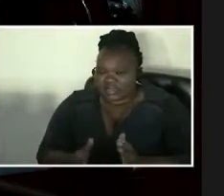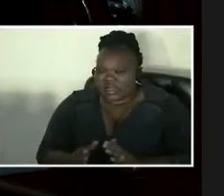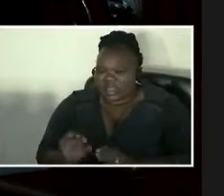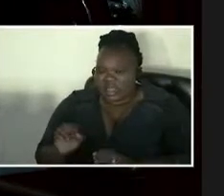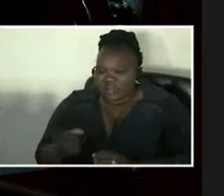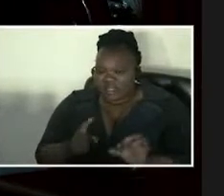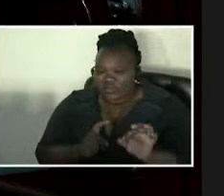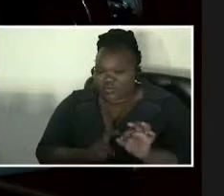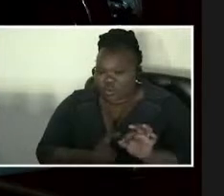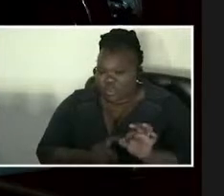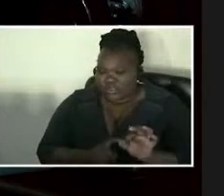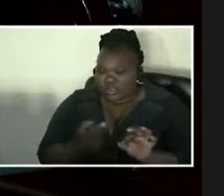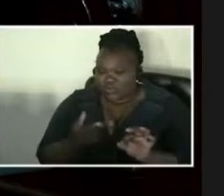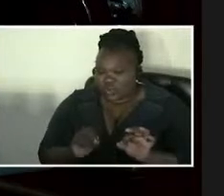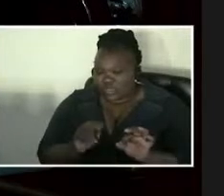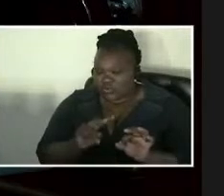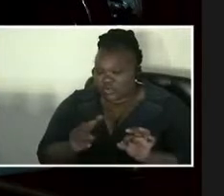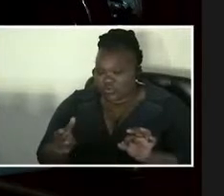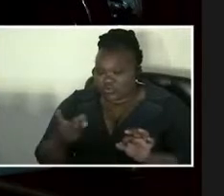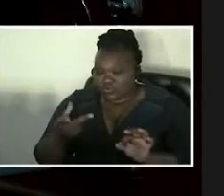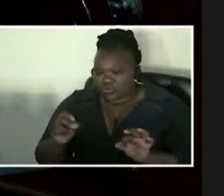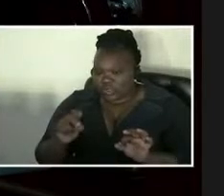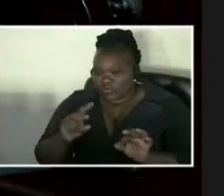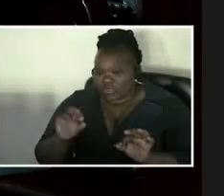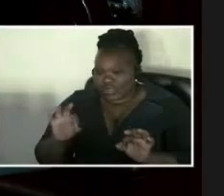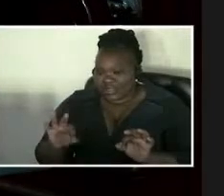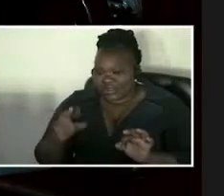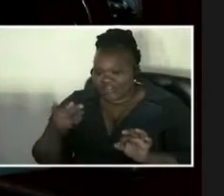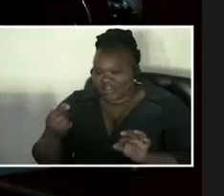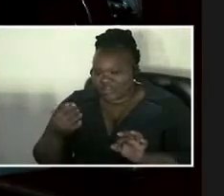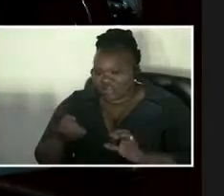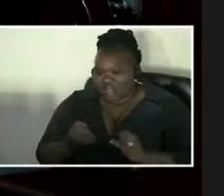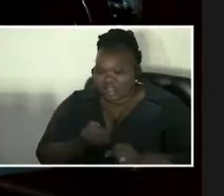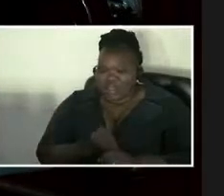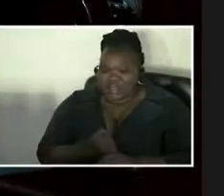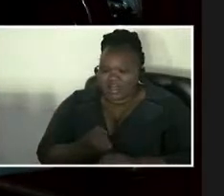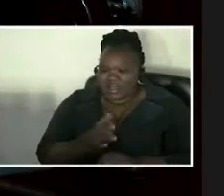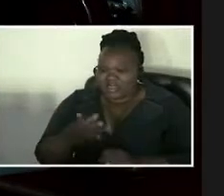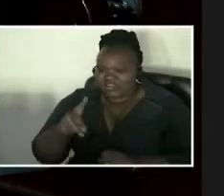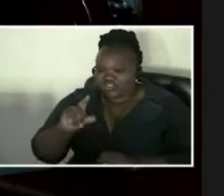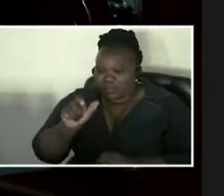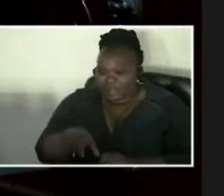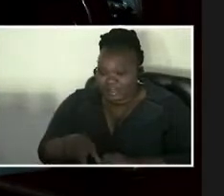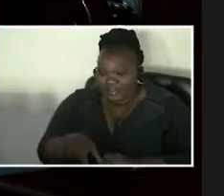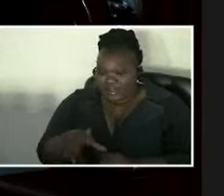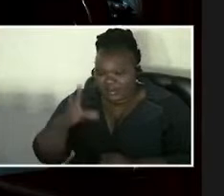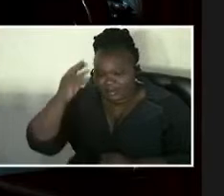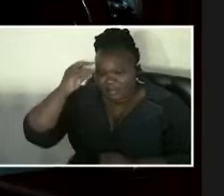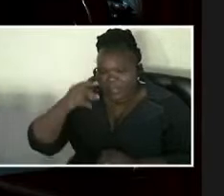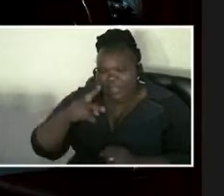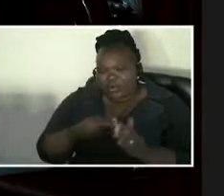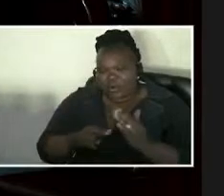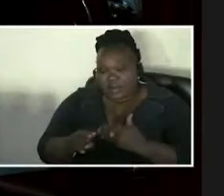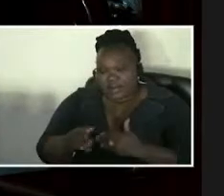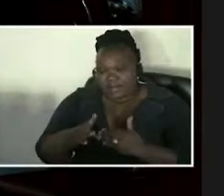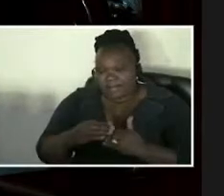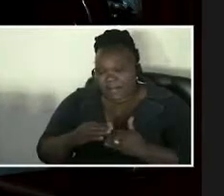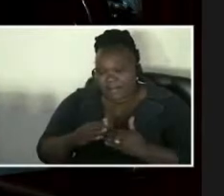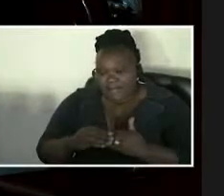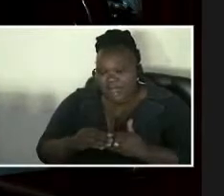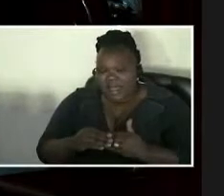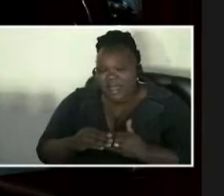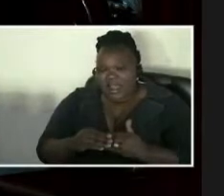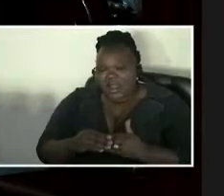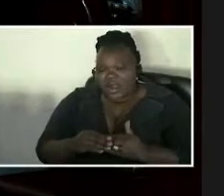first quarter of 2022-23 financial year a narrowboat chairperson around the members the department did the